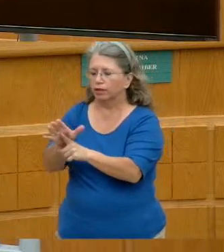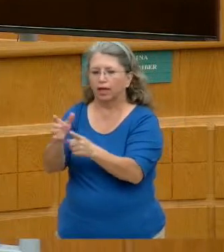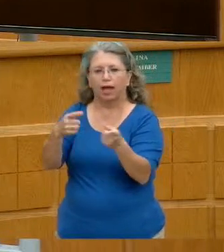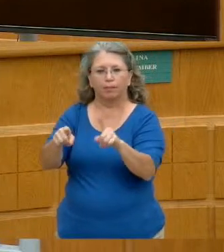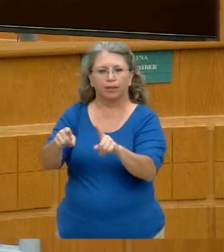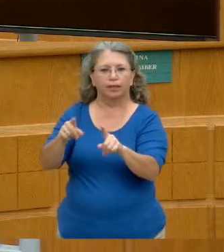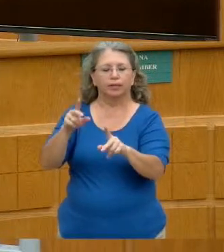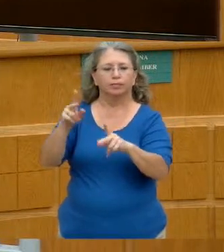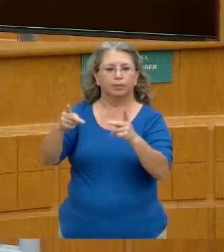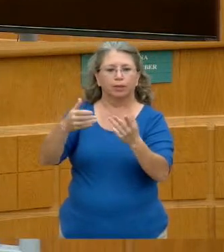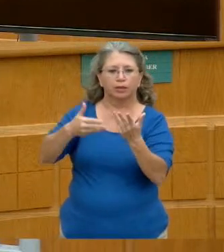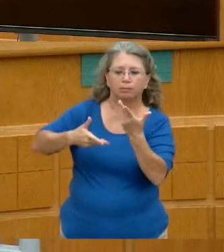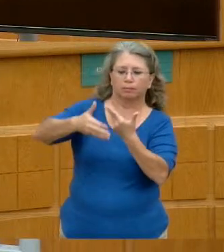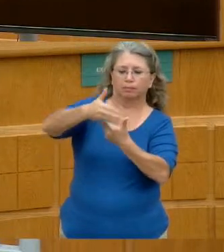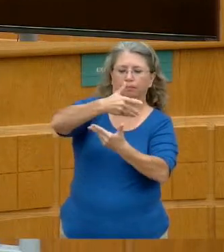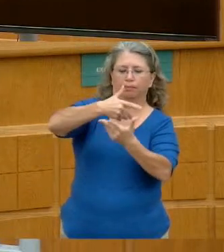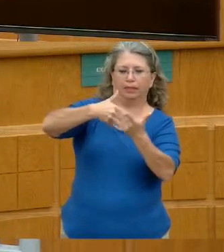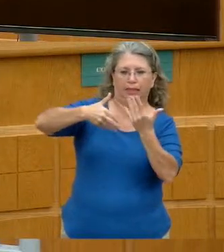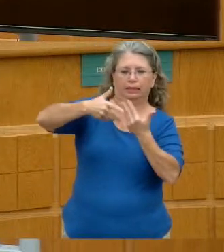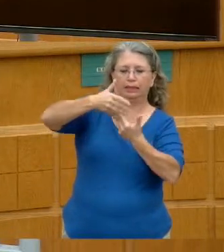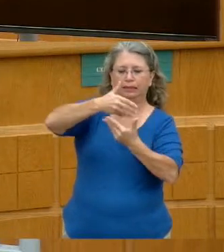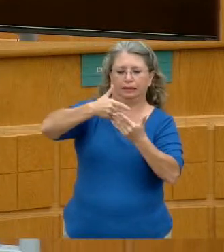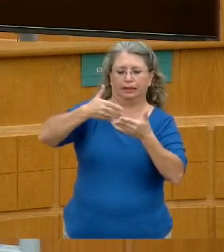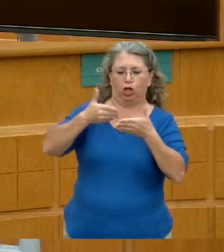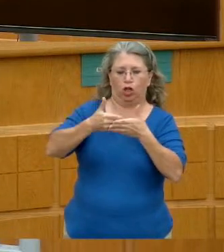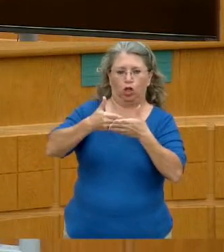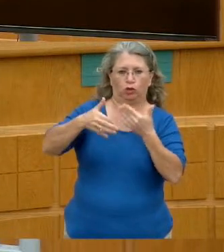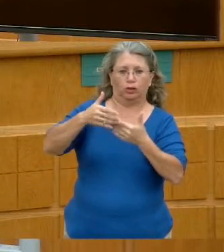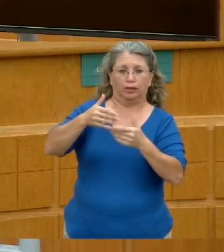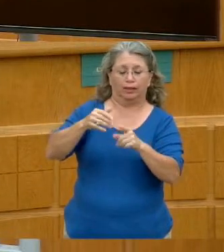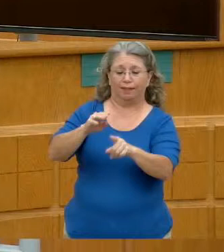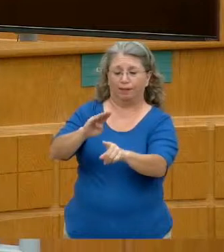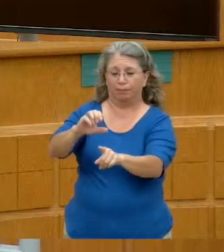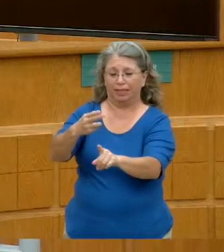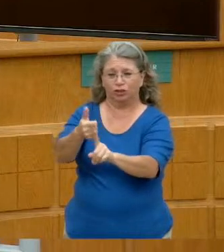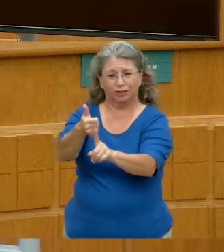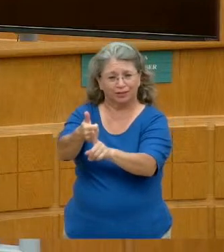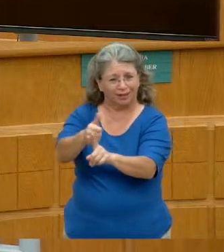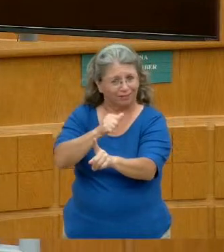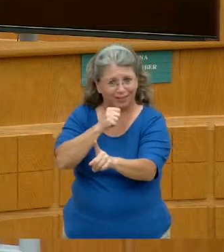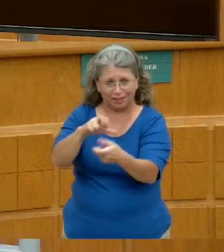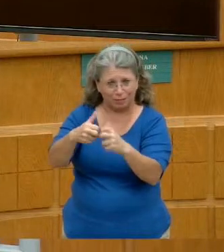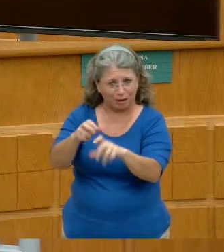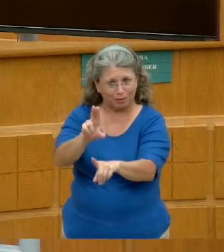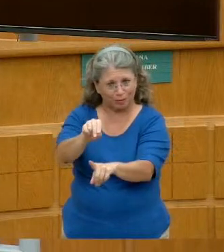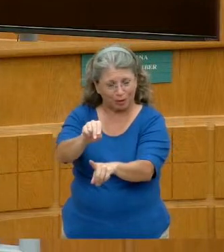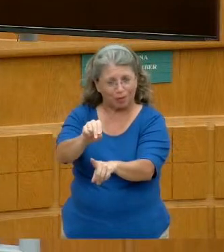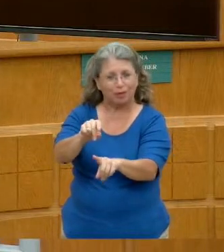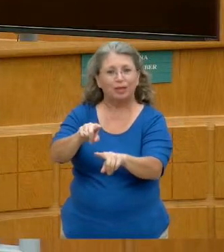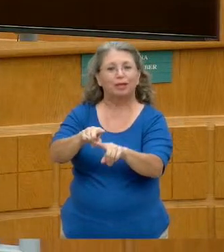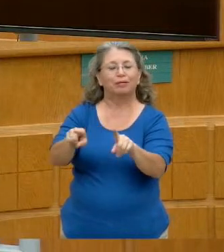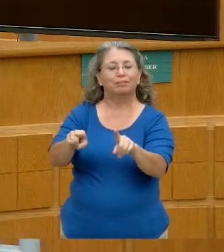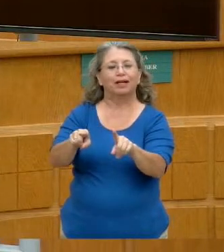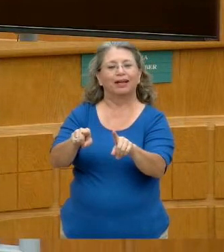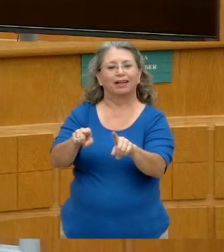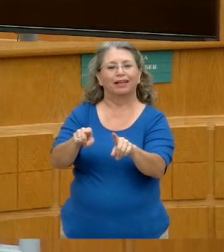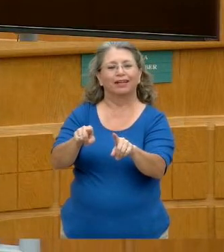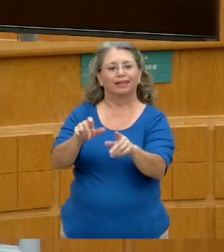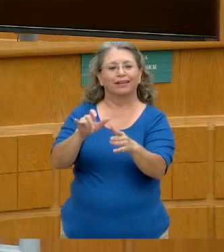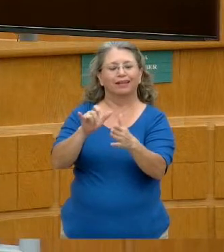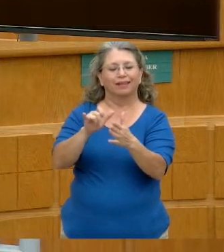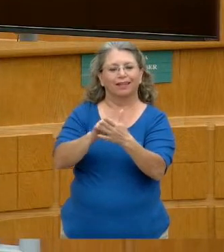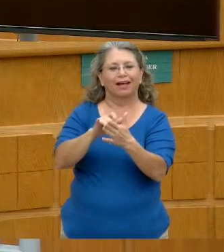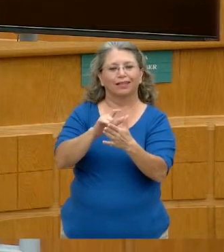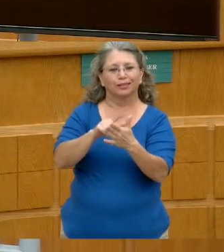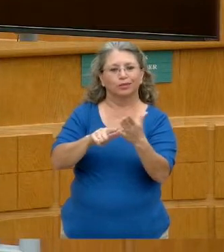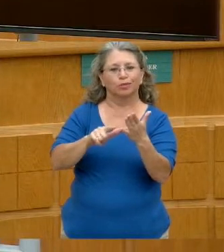in close ranges. And so it's not the beach that's the problem, it's the time away from the beach, but that's what brings them to